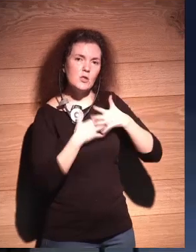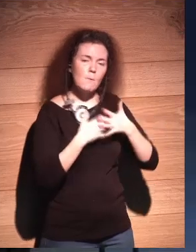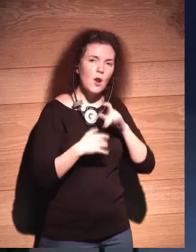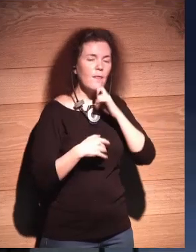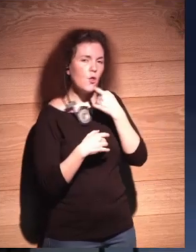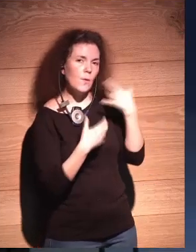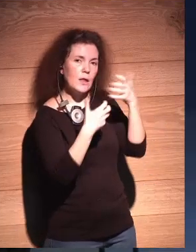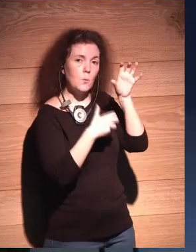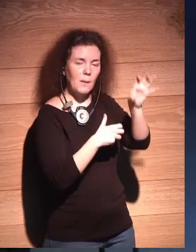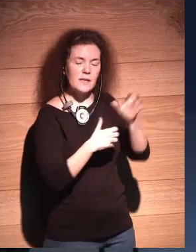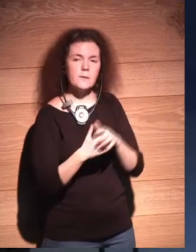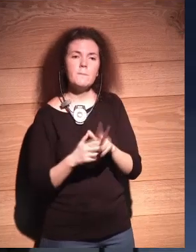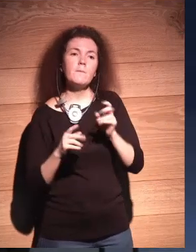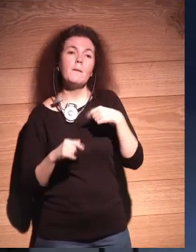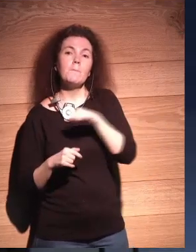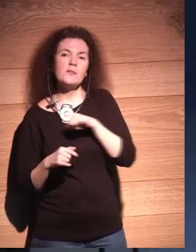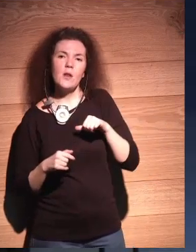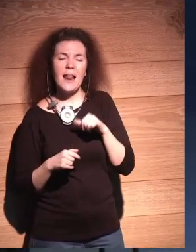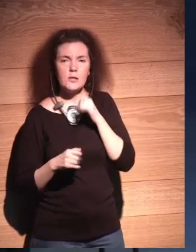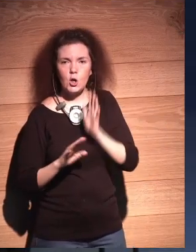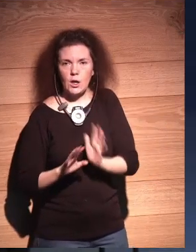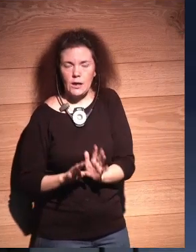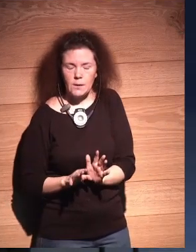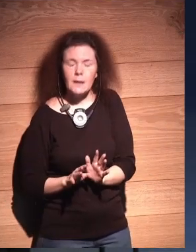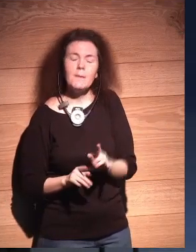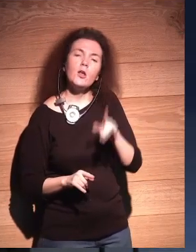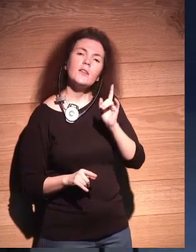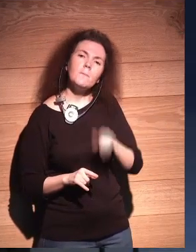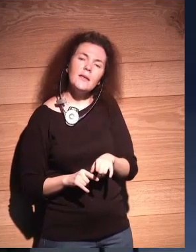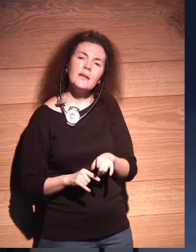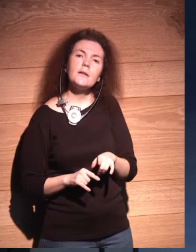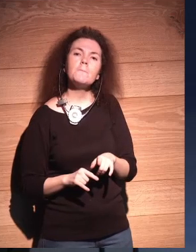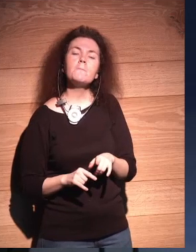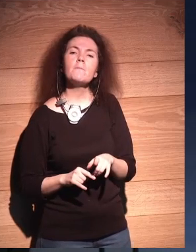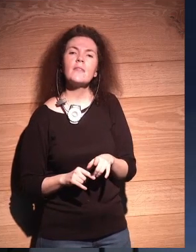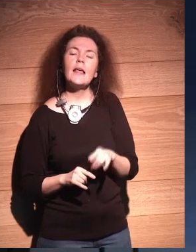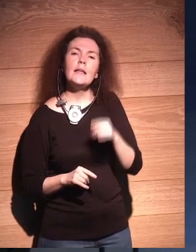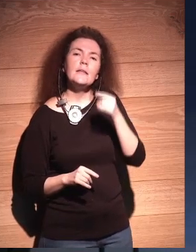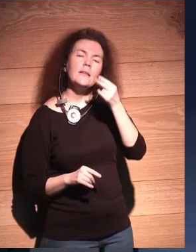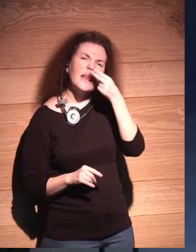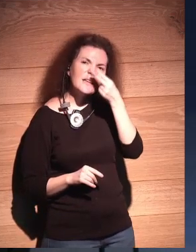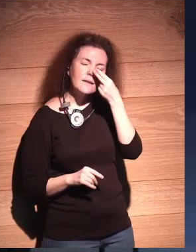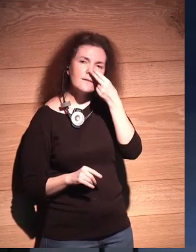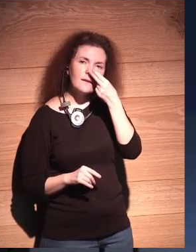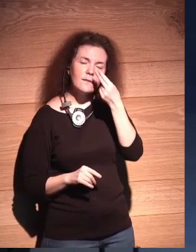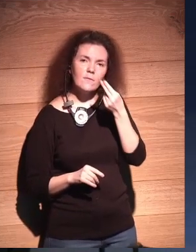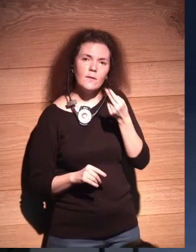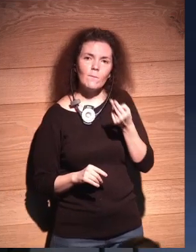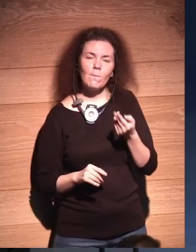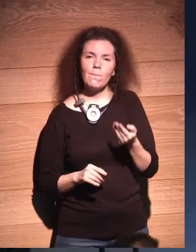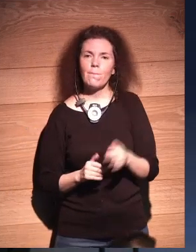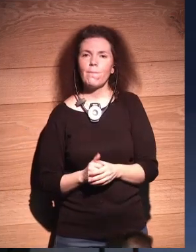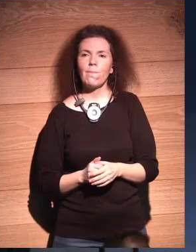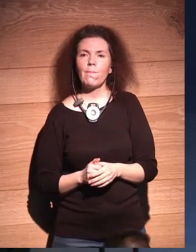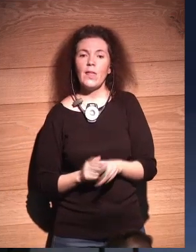mean, it really is. But of course, on the other hand, it's also intensely interesting because you have, in terms of